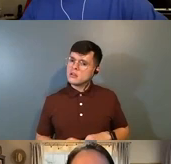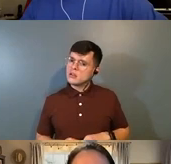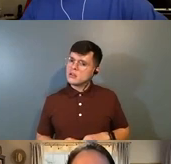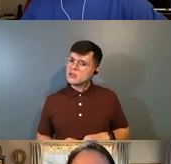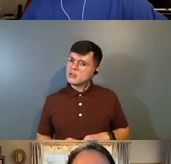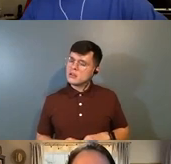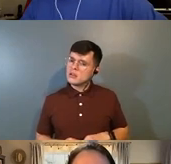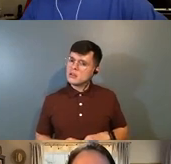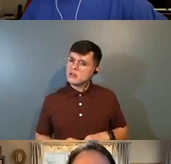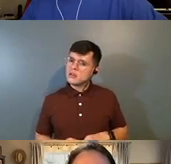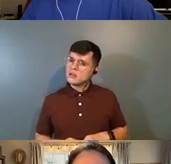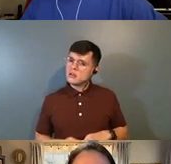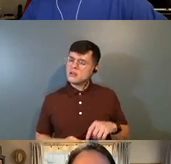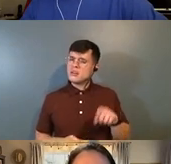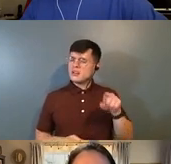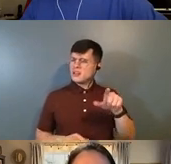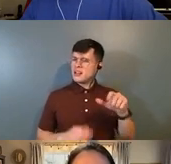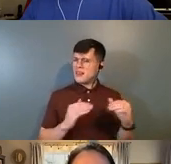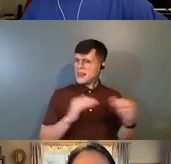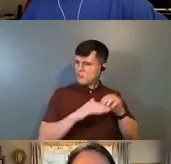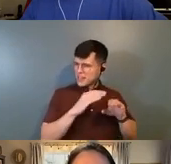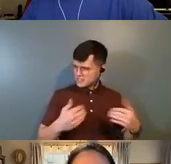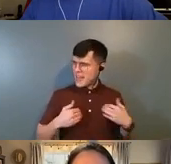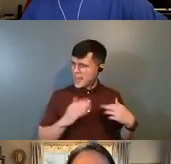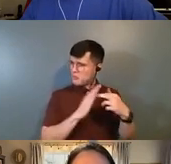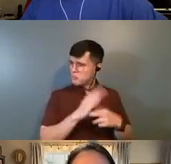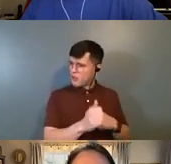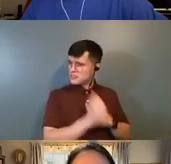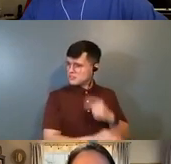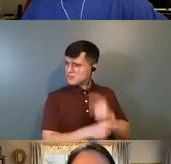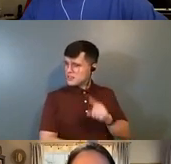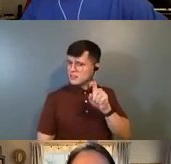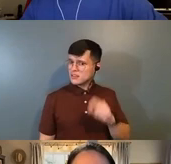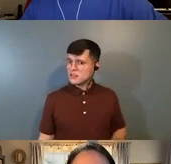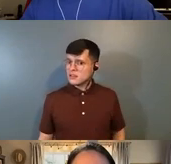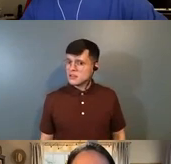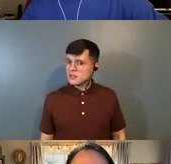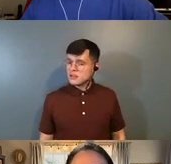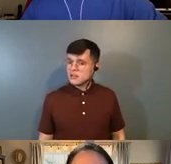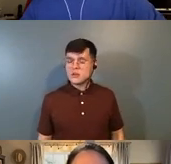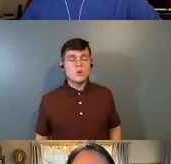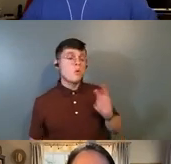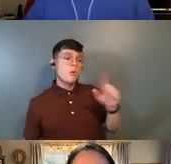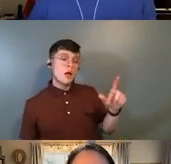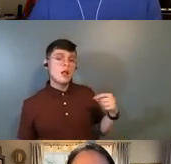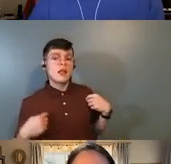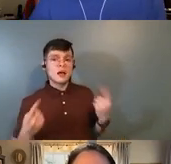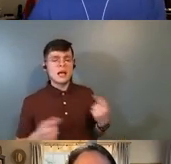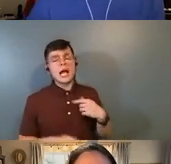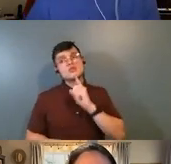Doesn't have a level access have a best practice against that? I'm fairly pretty sure they do. For a while. I'm pretty sure they